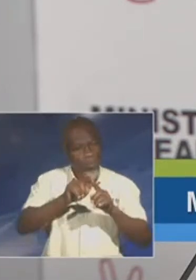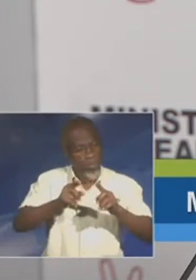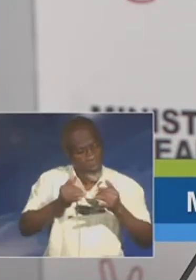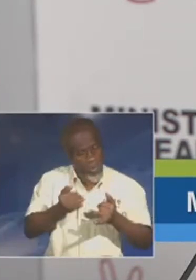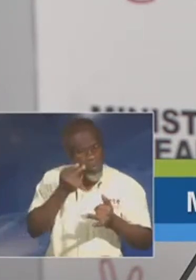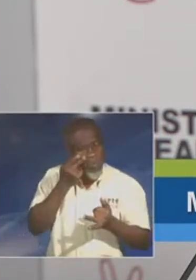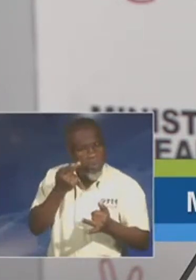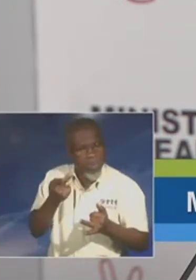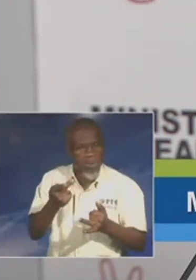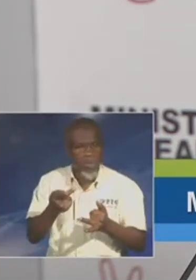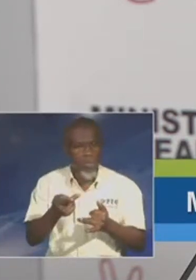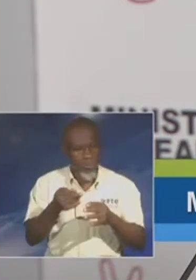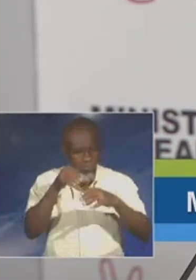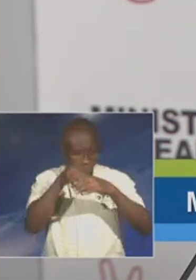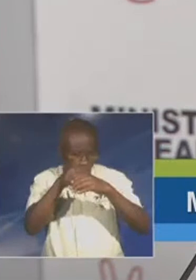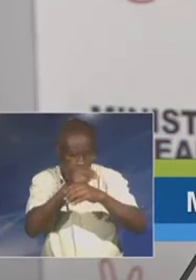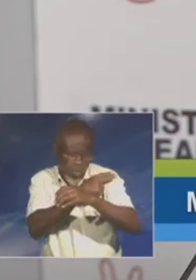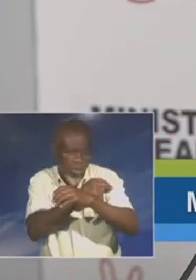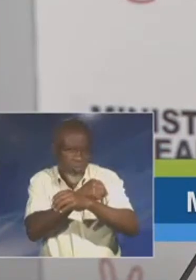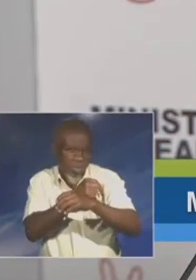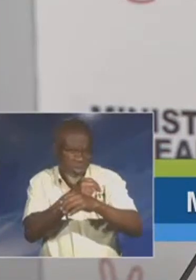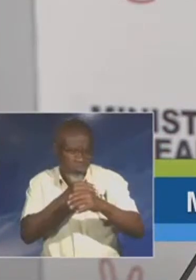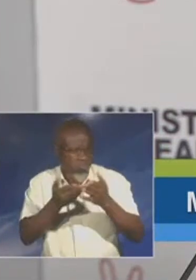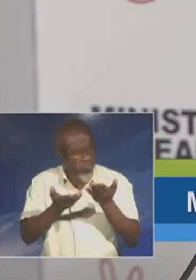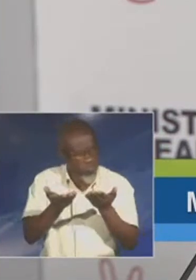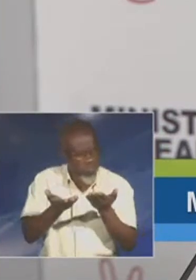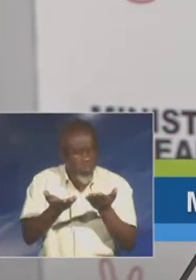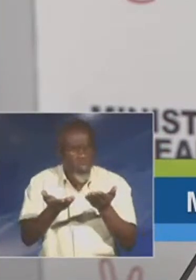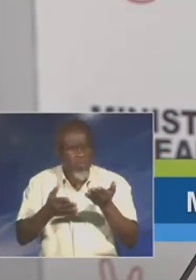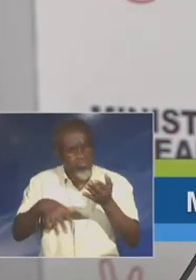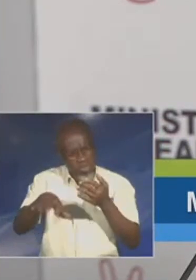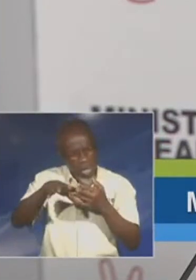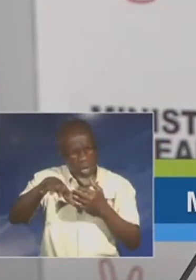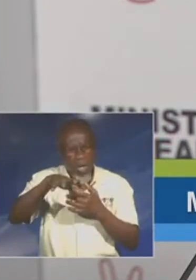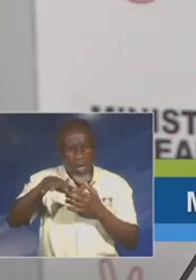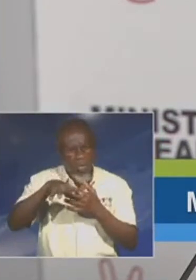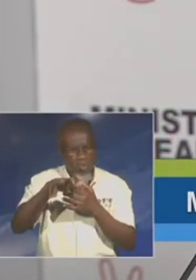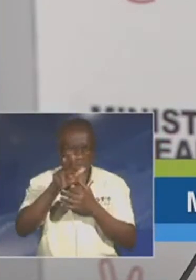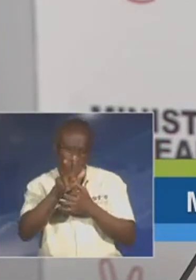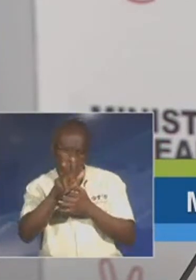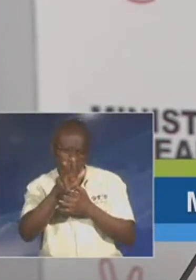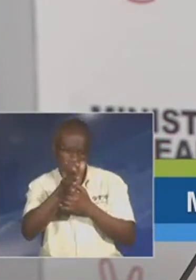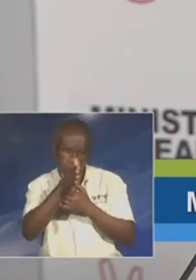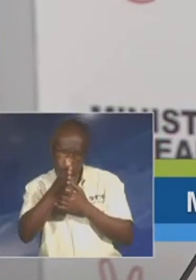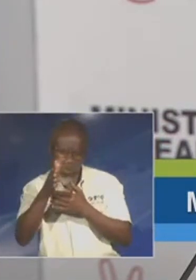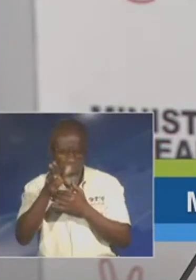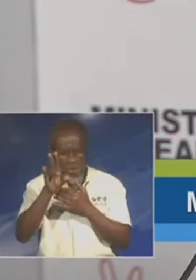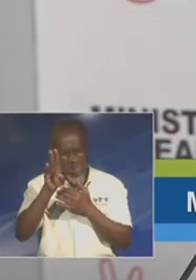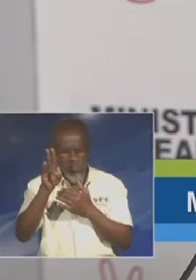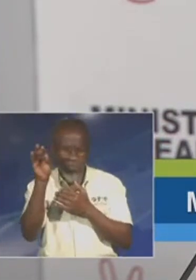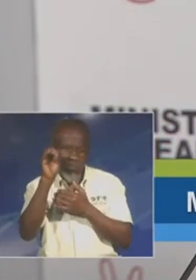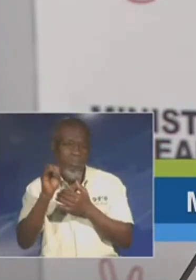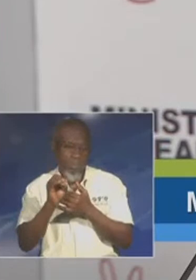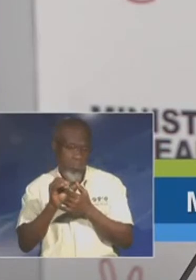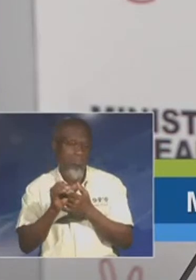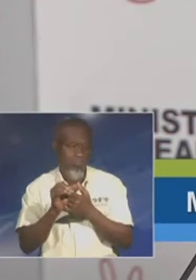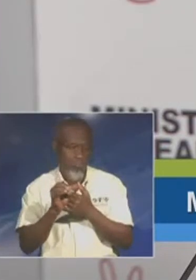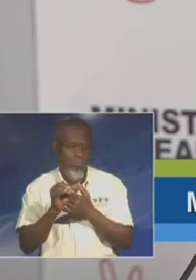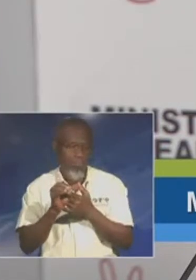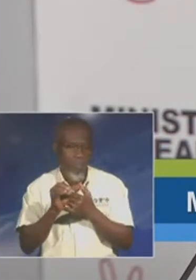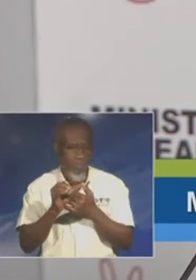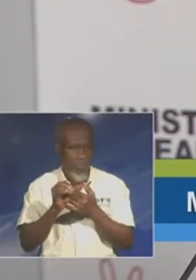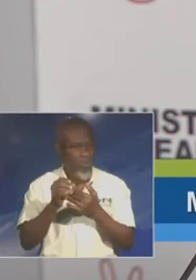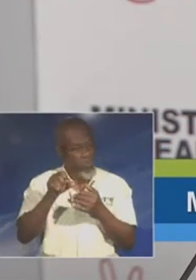to present, the hospitalization rate is between 3 and 7%. So it is indicating